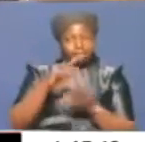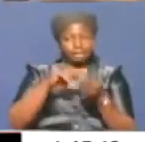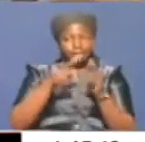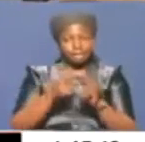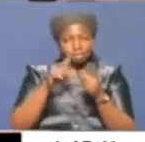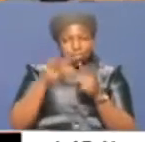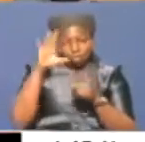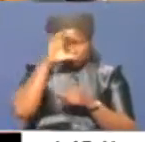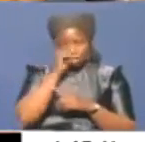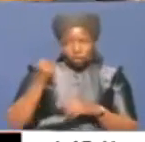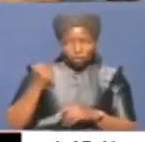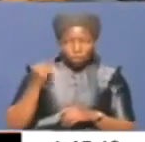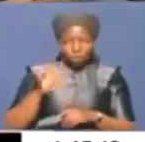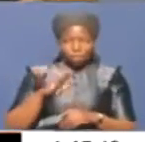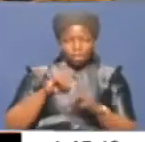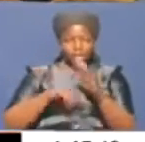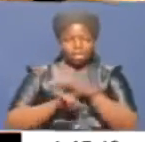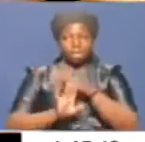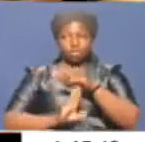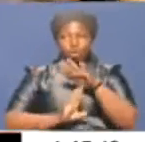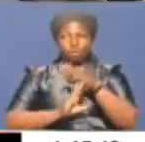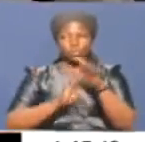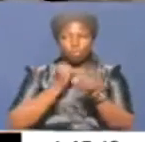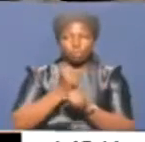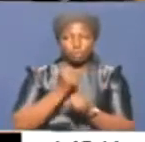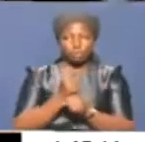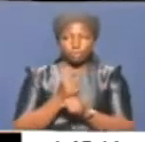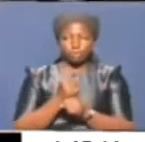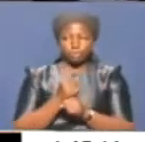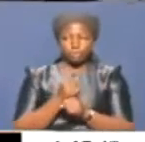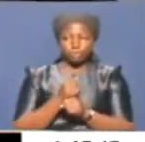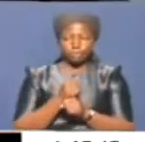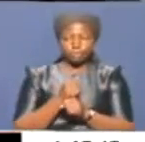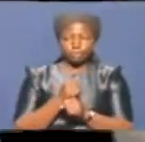senior jobs. Reporting for Lunchtime News, I am Teresa Mtai.